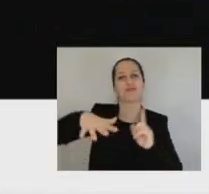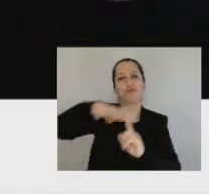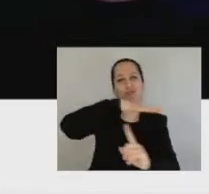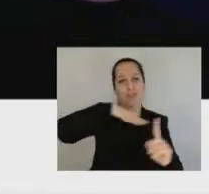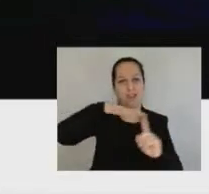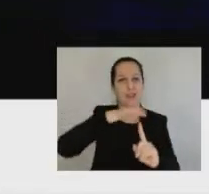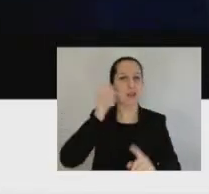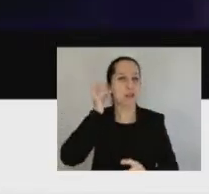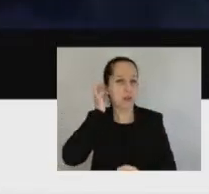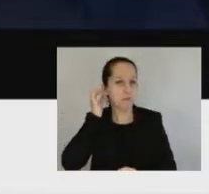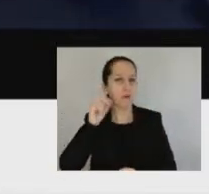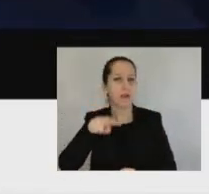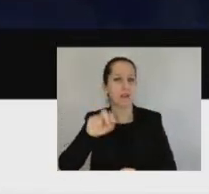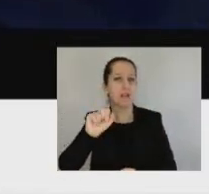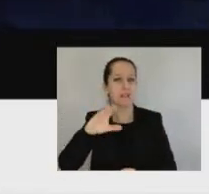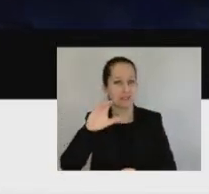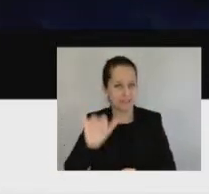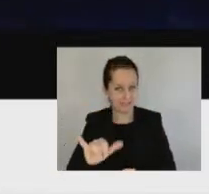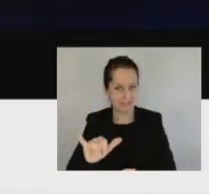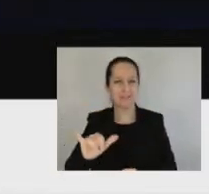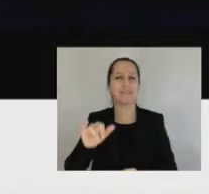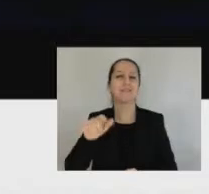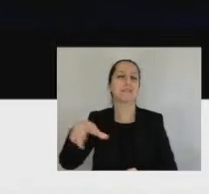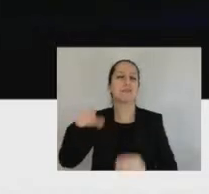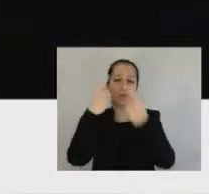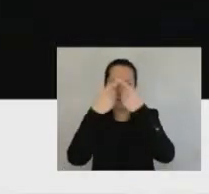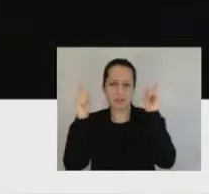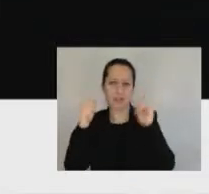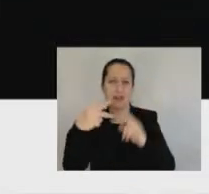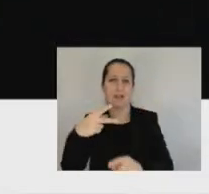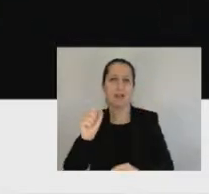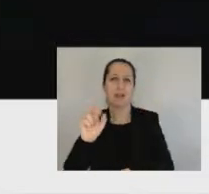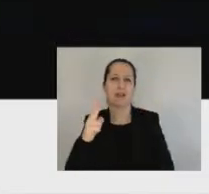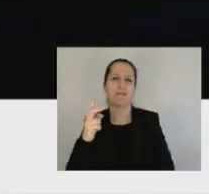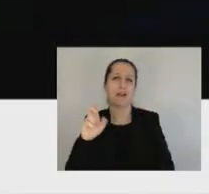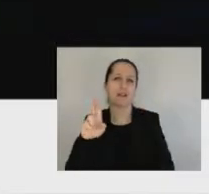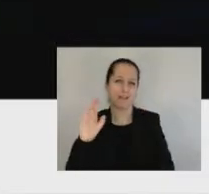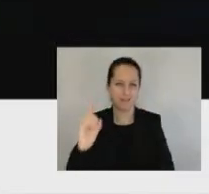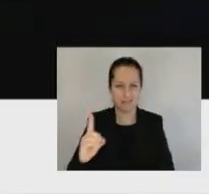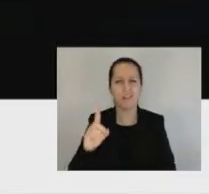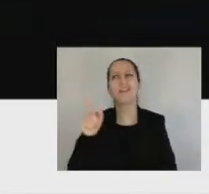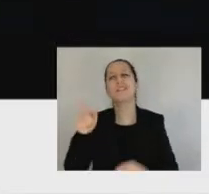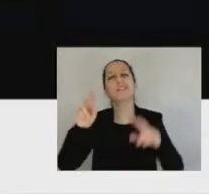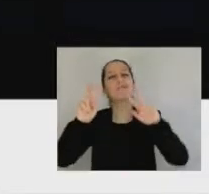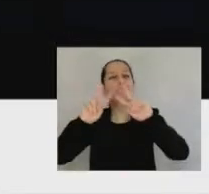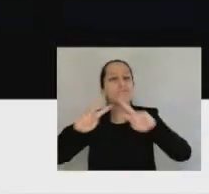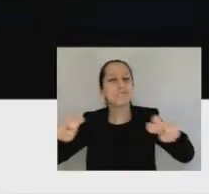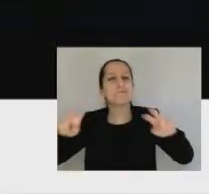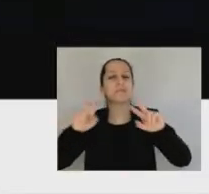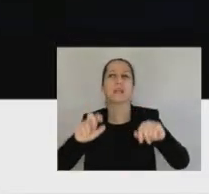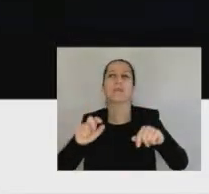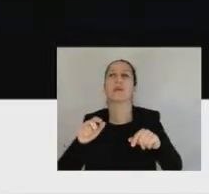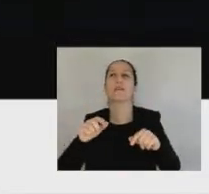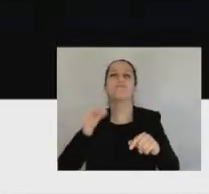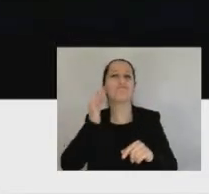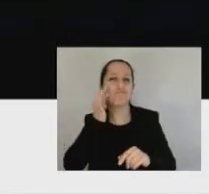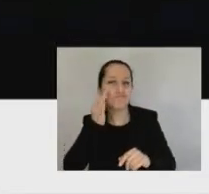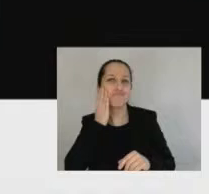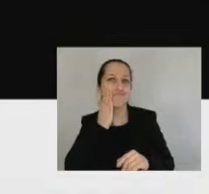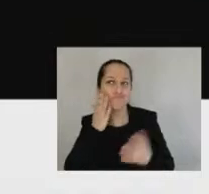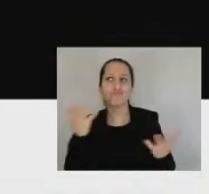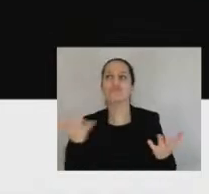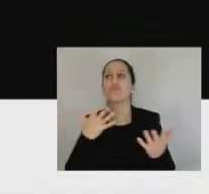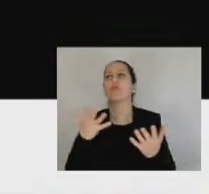with the biologic. Nancy Krieger, a chairperson from Harvard, who has worked